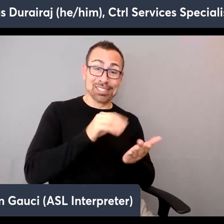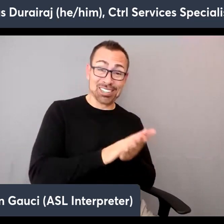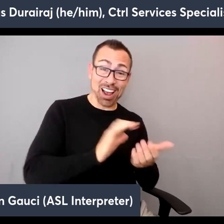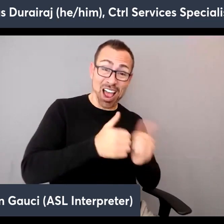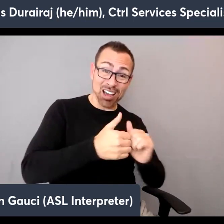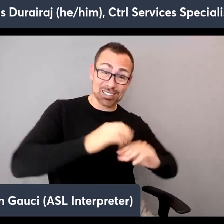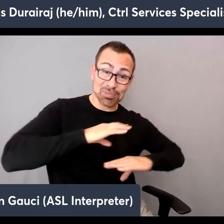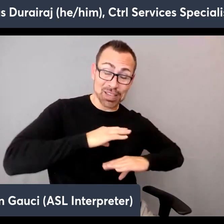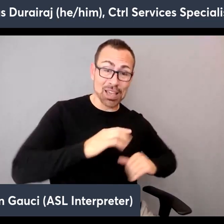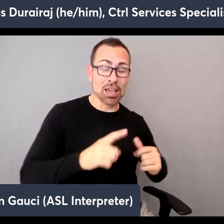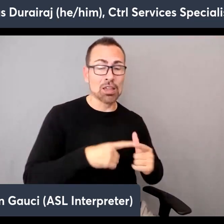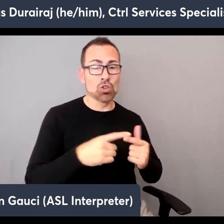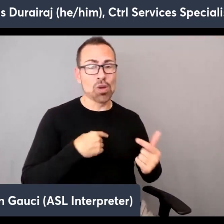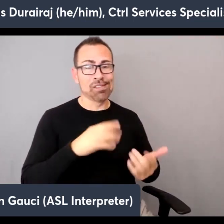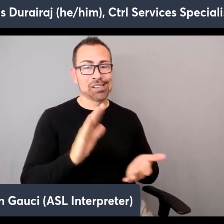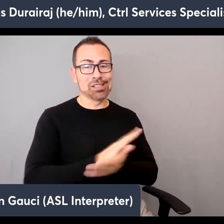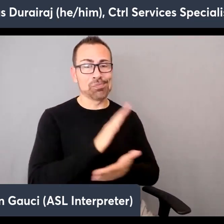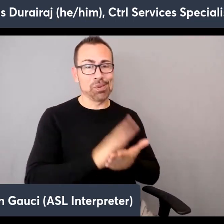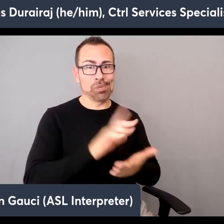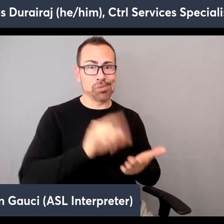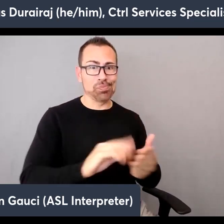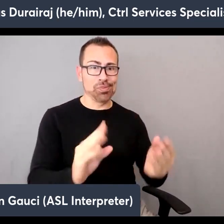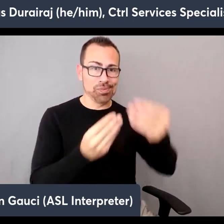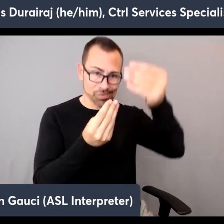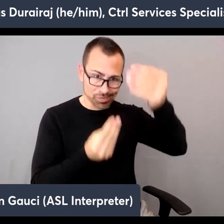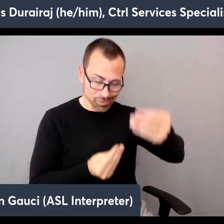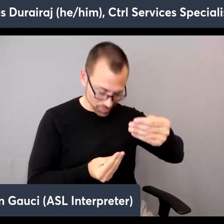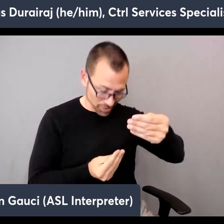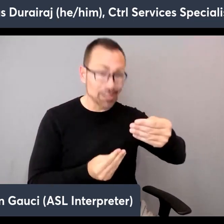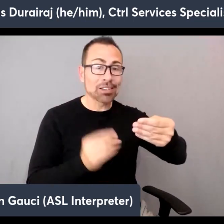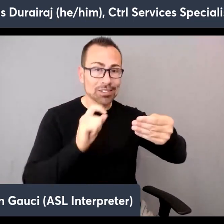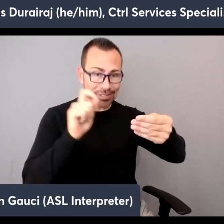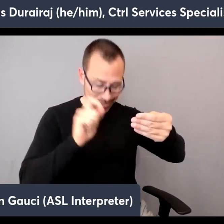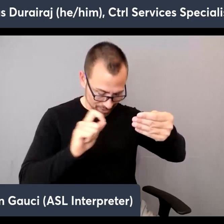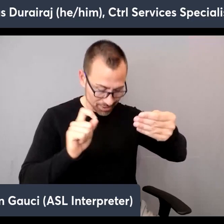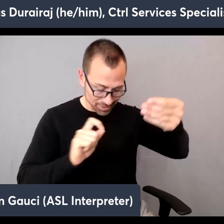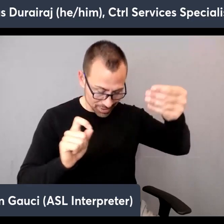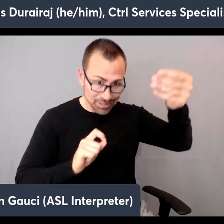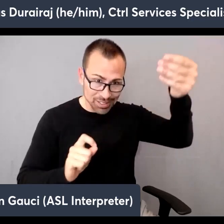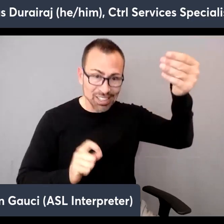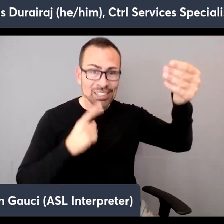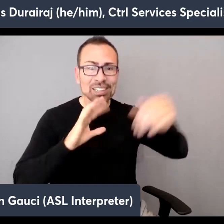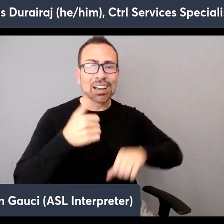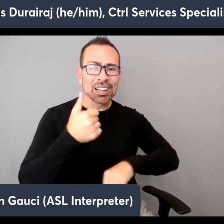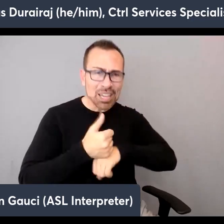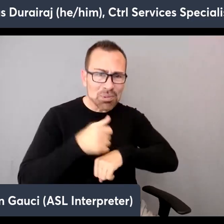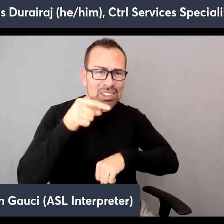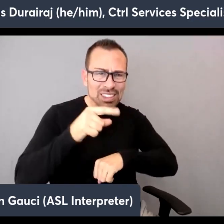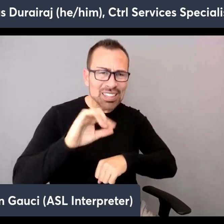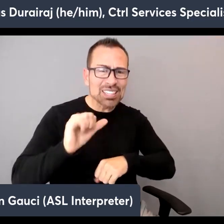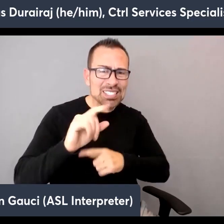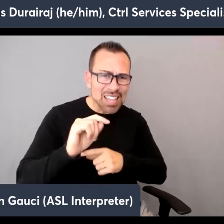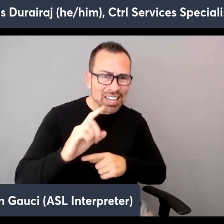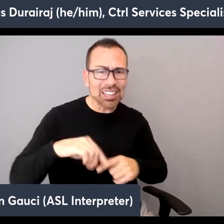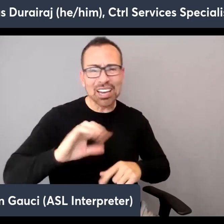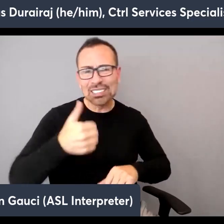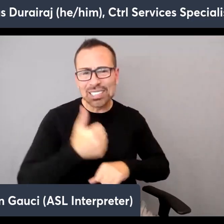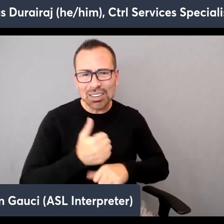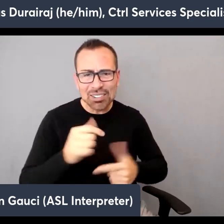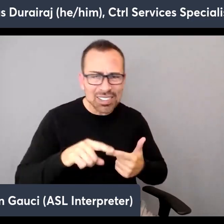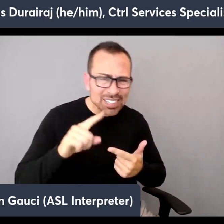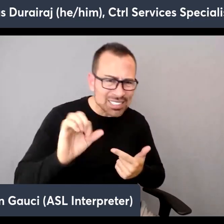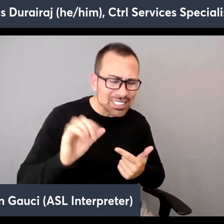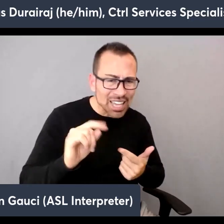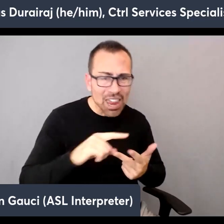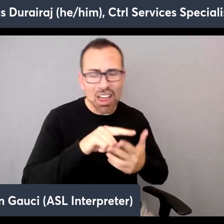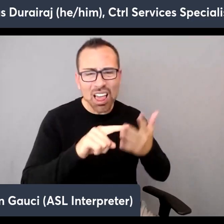this piece of paper someone printed out, and you go through a checklist. Okay, did I enable this setting? Okay, did I enable this setting? But having